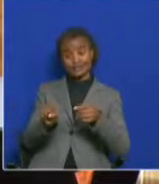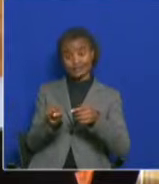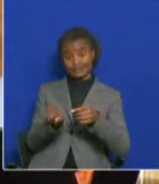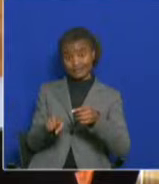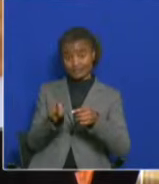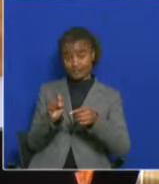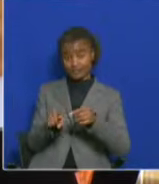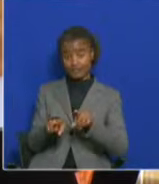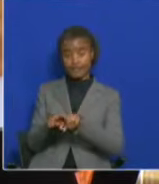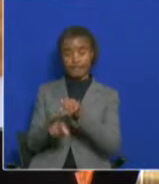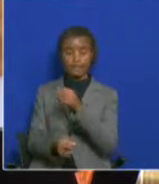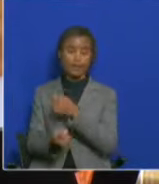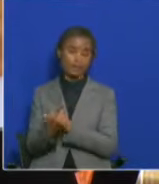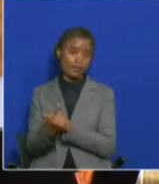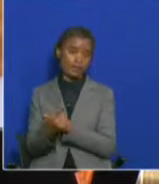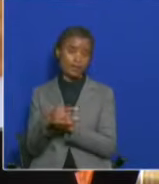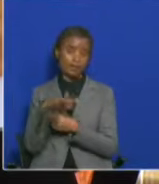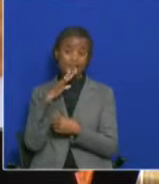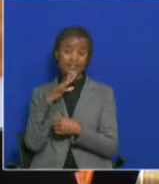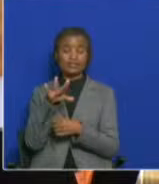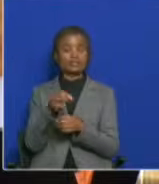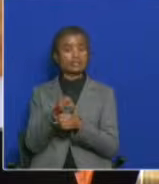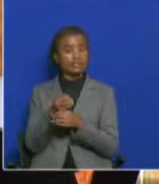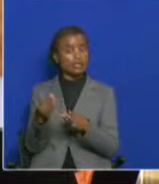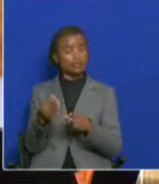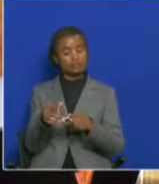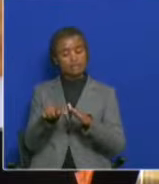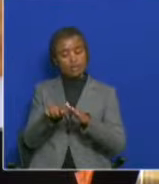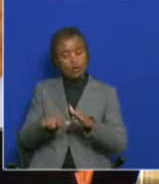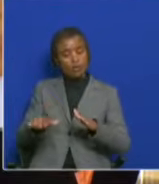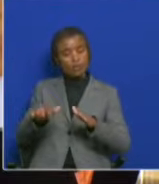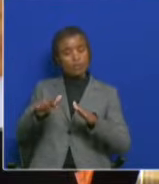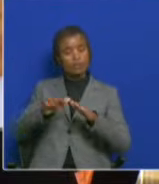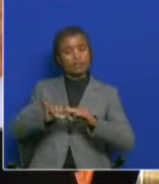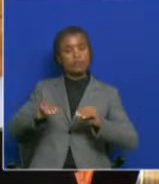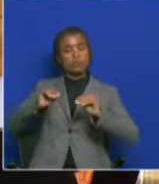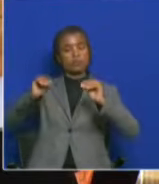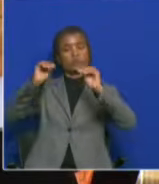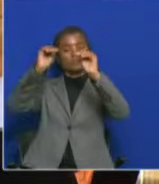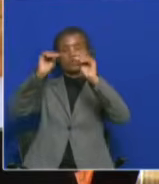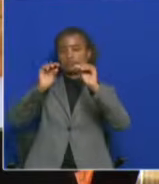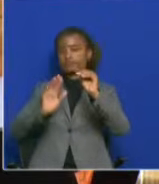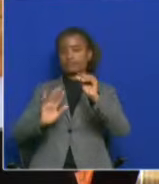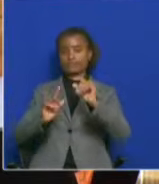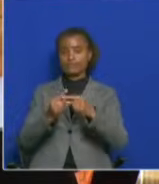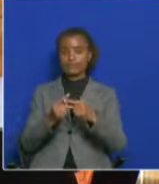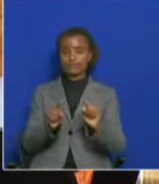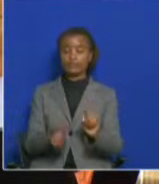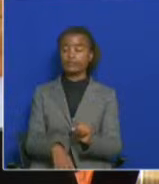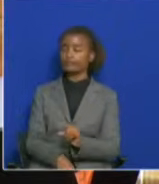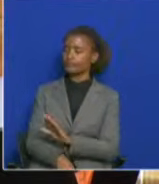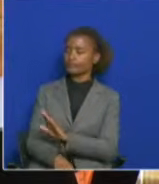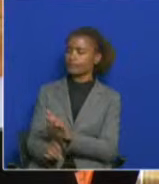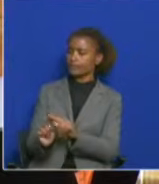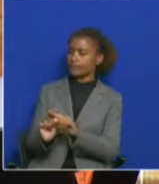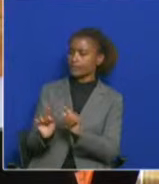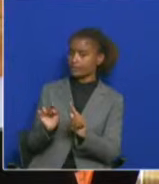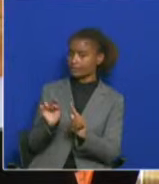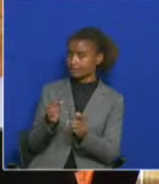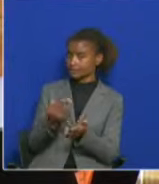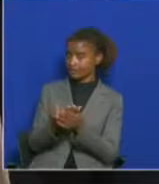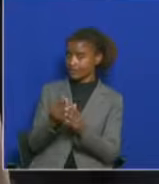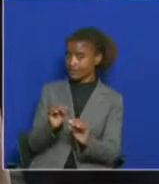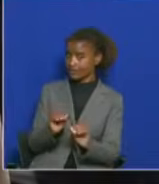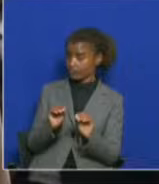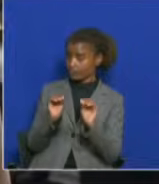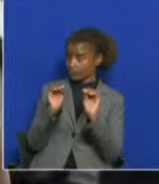ranks in the SAPS at all. But you may only call it a promotion if you are sure that it's